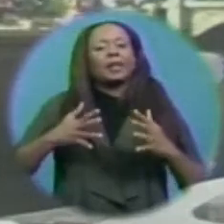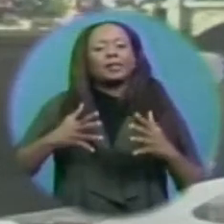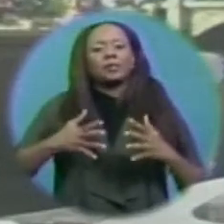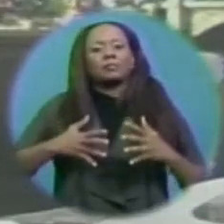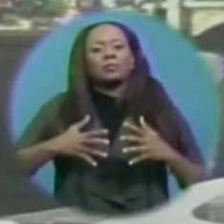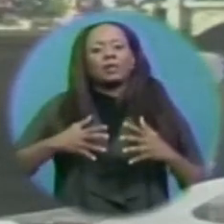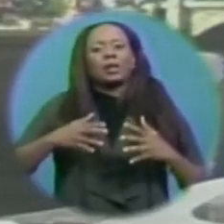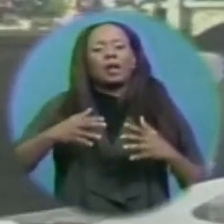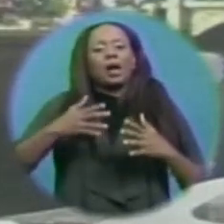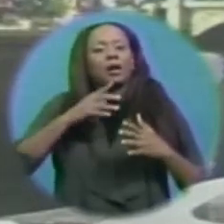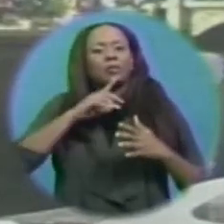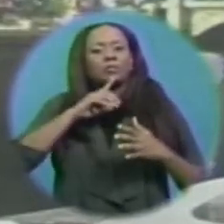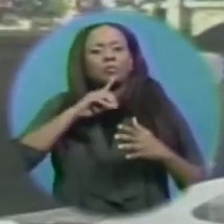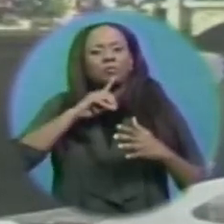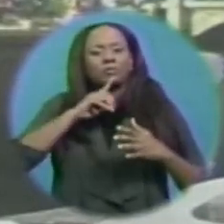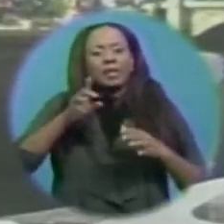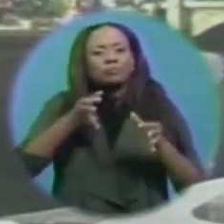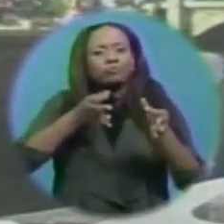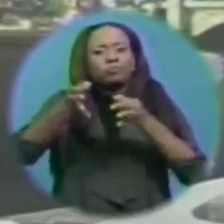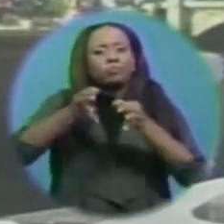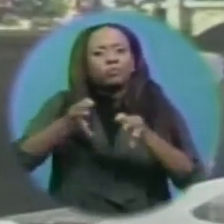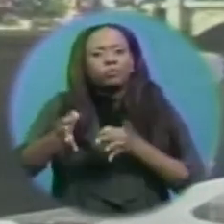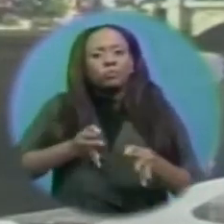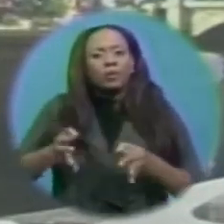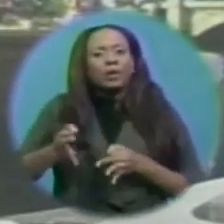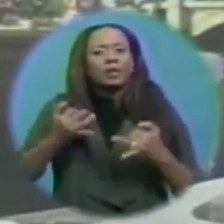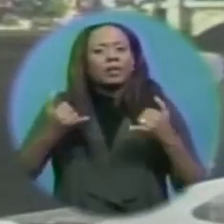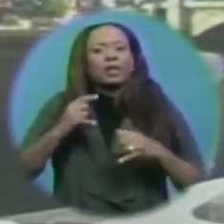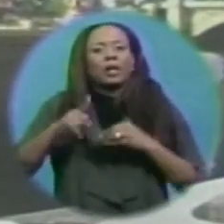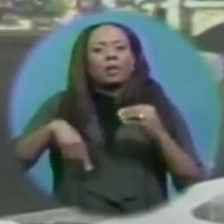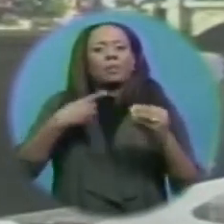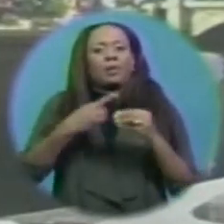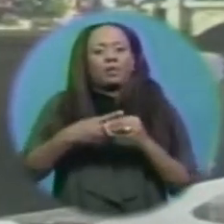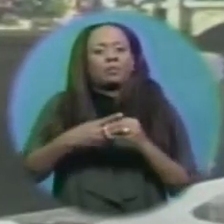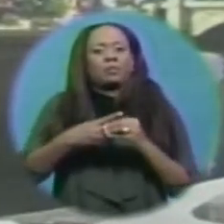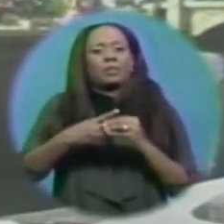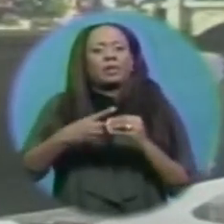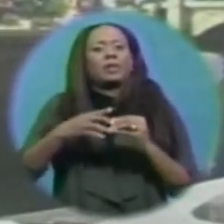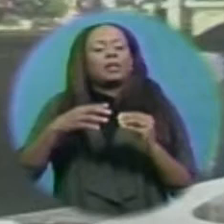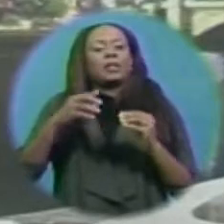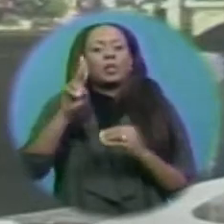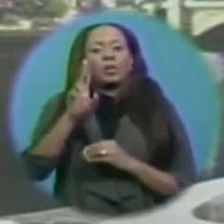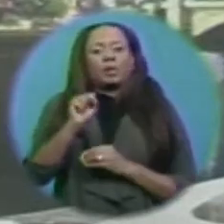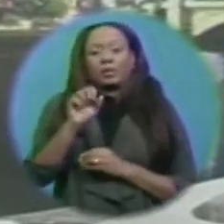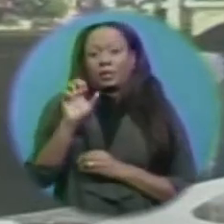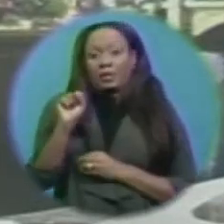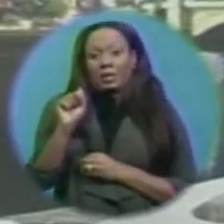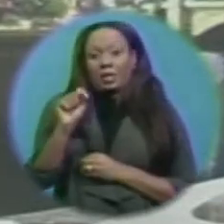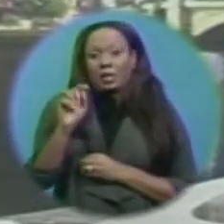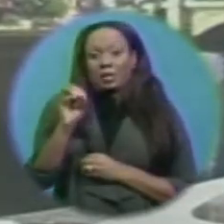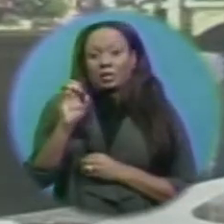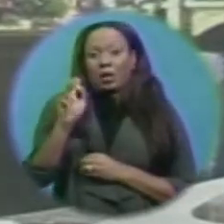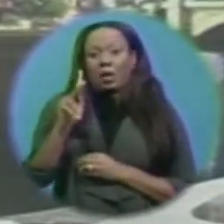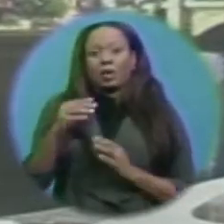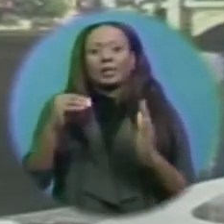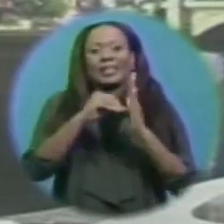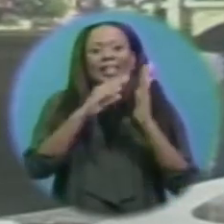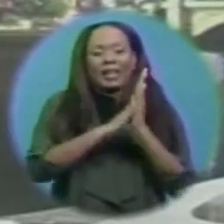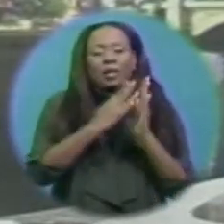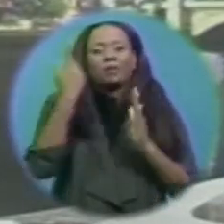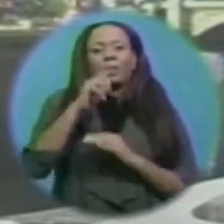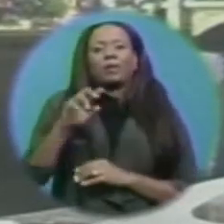reports that it is considering a U.S. stock listing for its Caribbean bank subsidiary, CIBC First Caribbean International